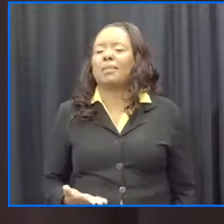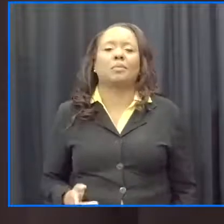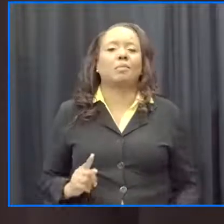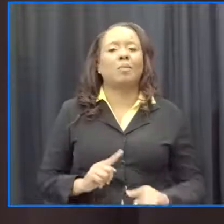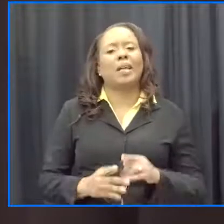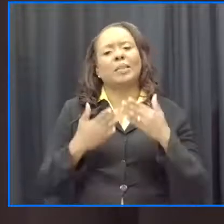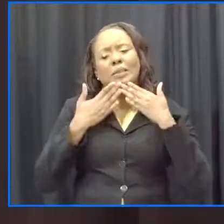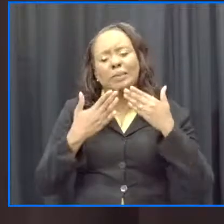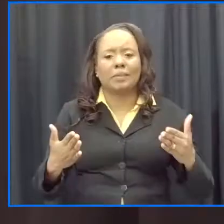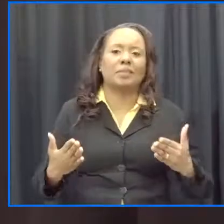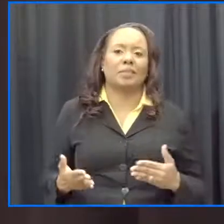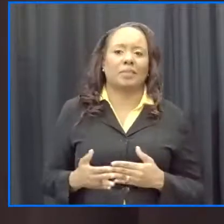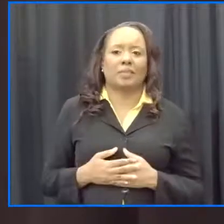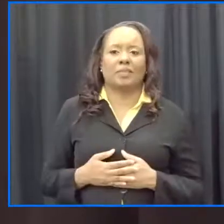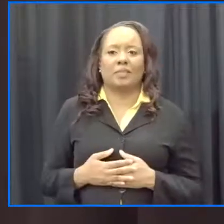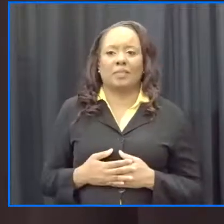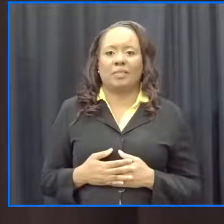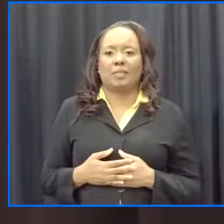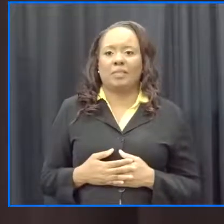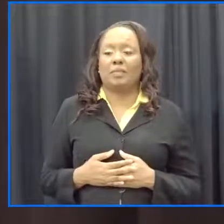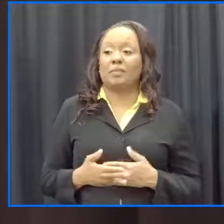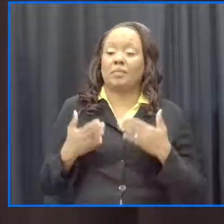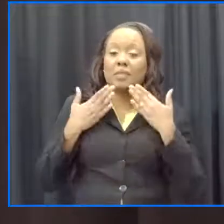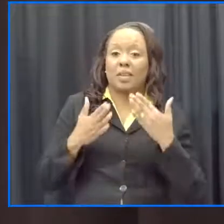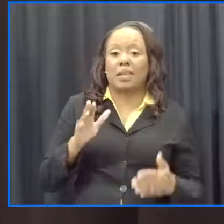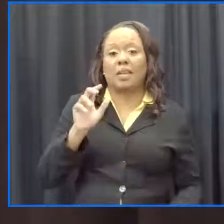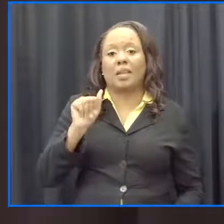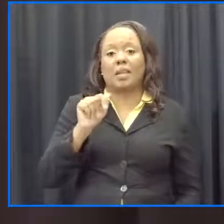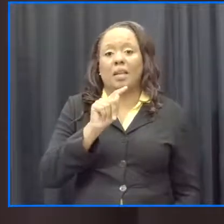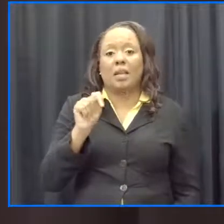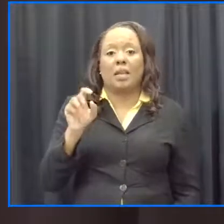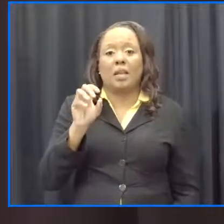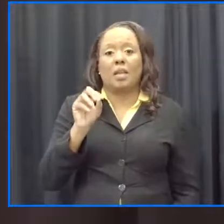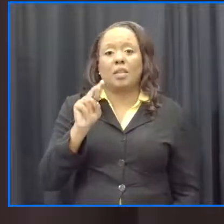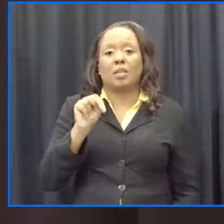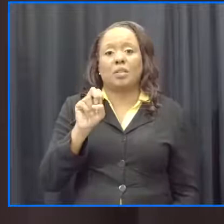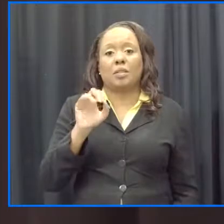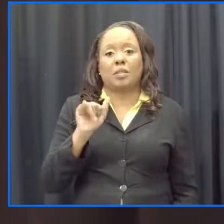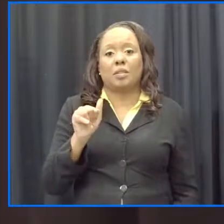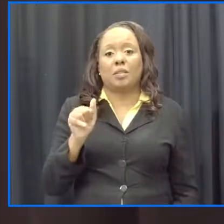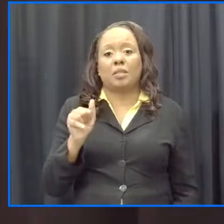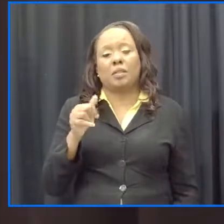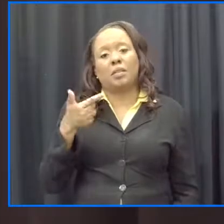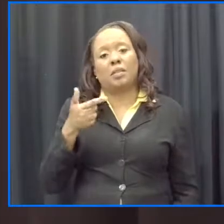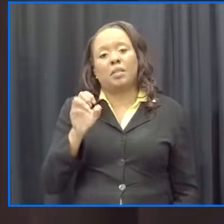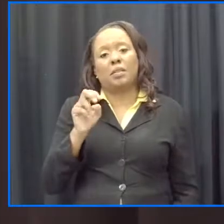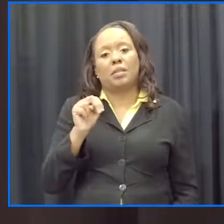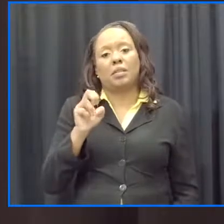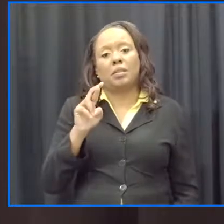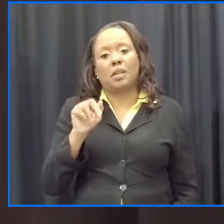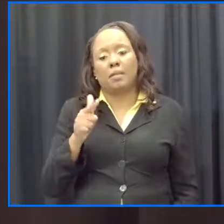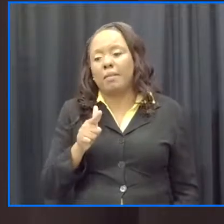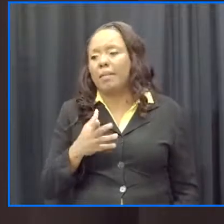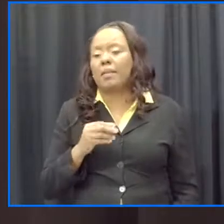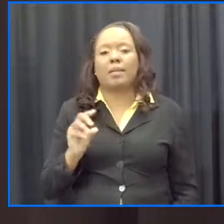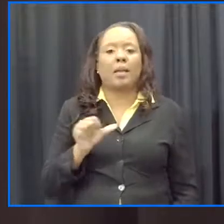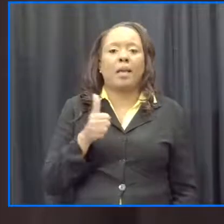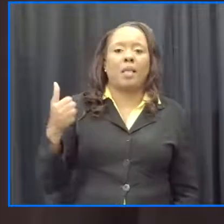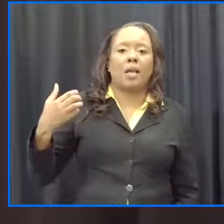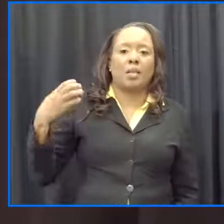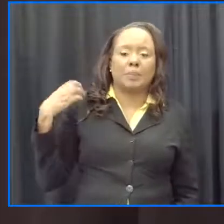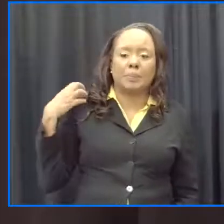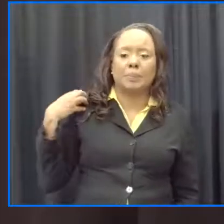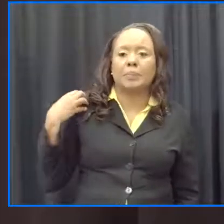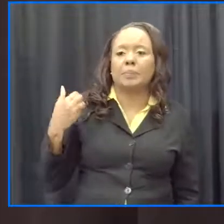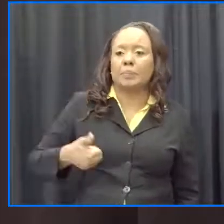continued role with us. I want to thank the Attorney General and the Chair for your comprehensive